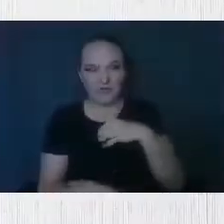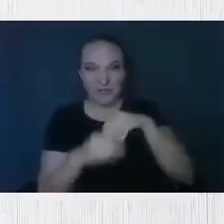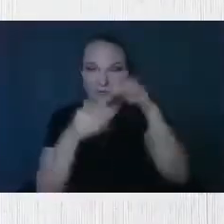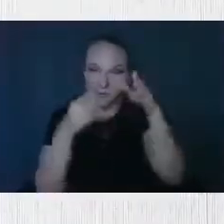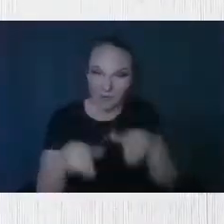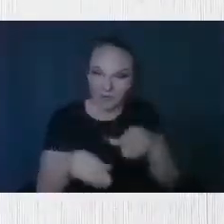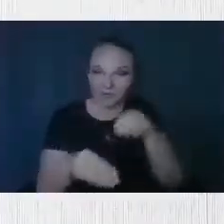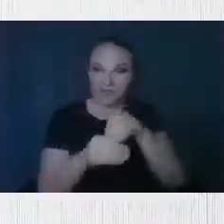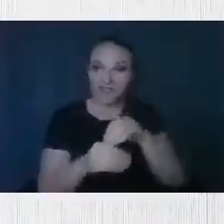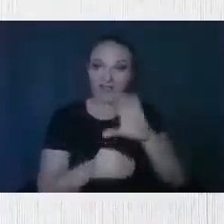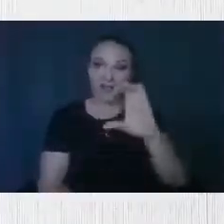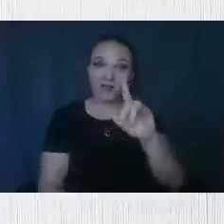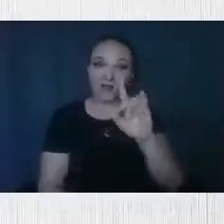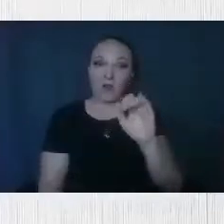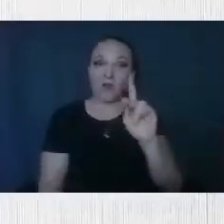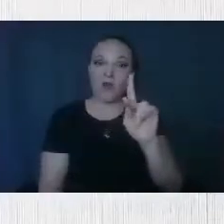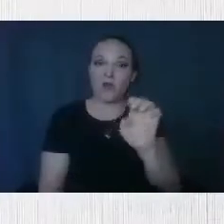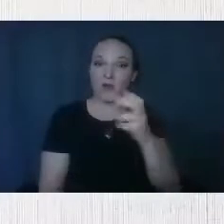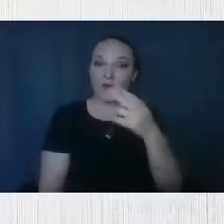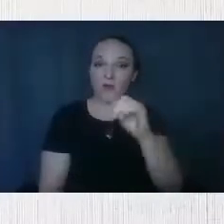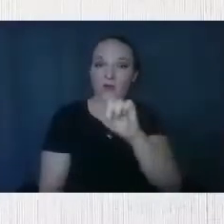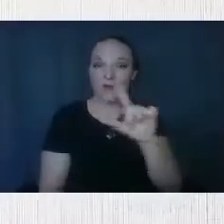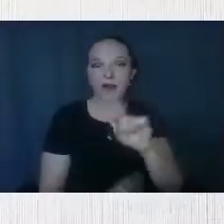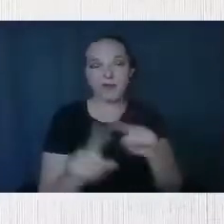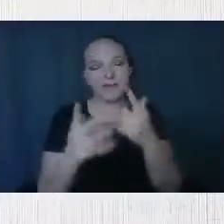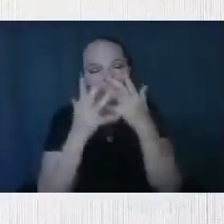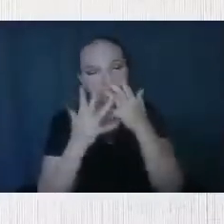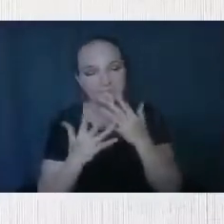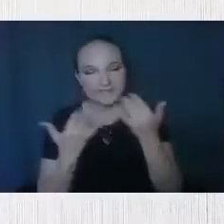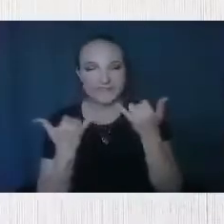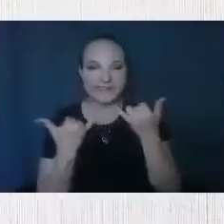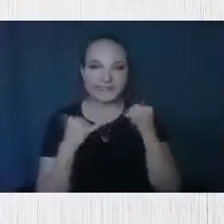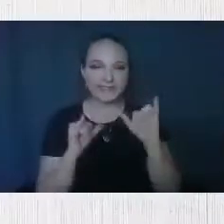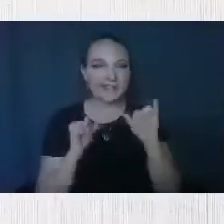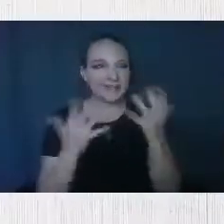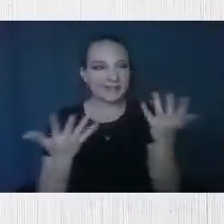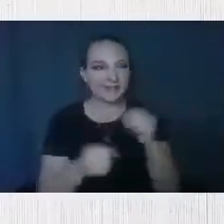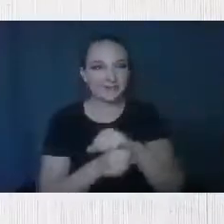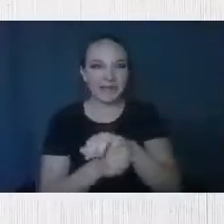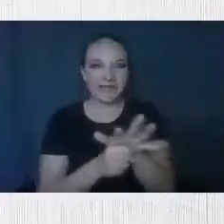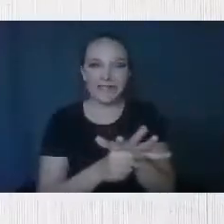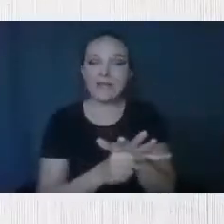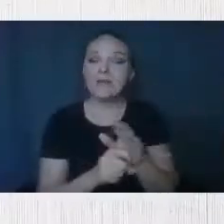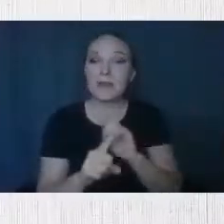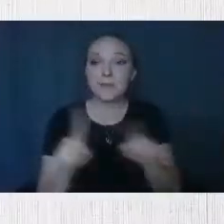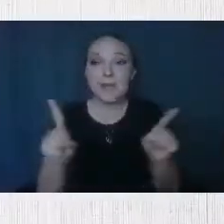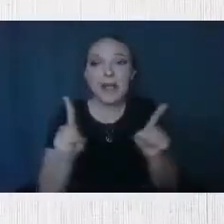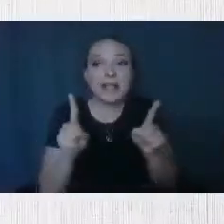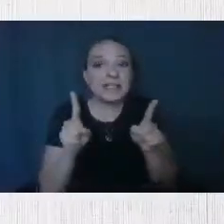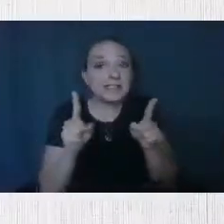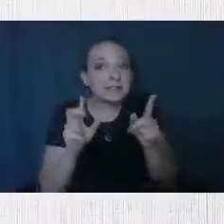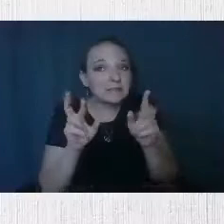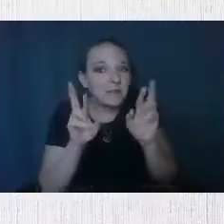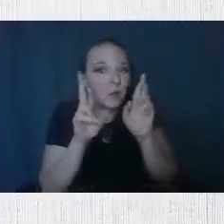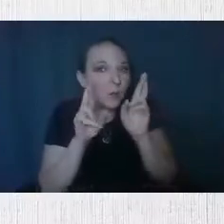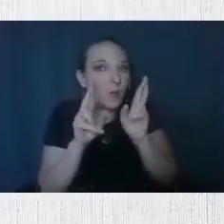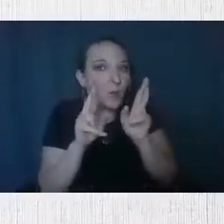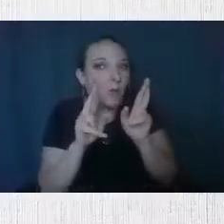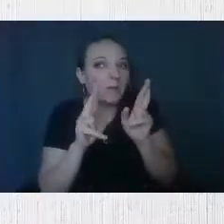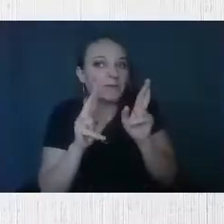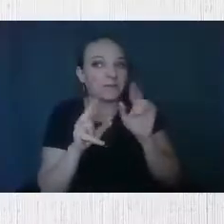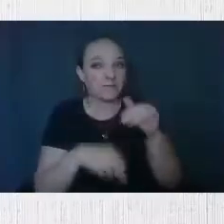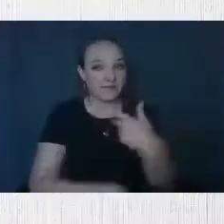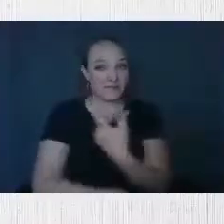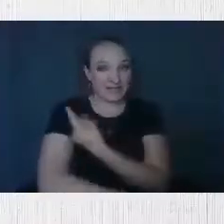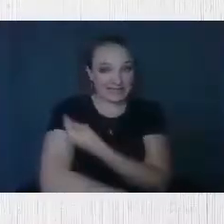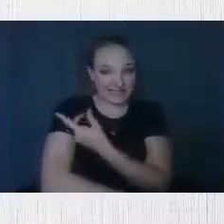But unfortunately, we are still in the midst of this pandemic, although emerging, I want to say, hopefully with these